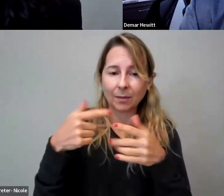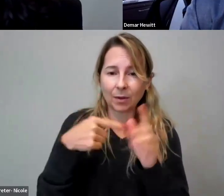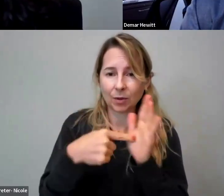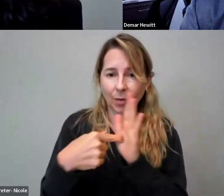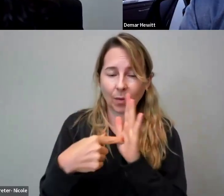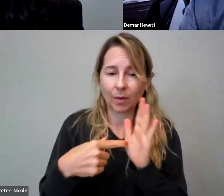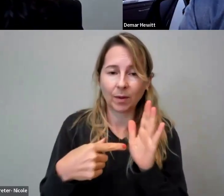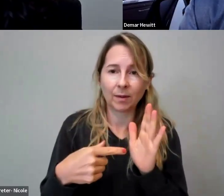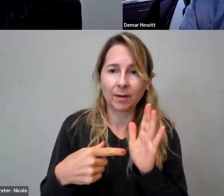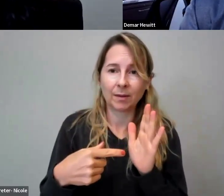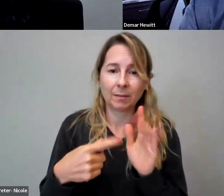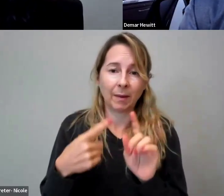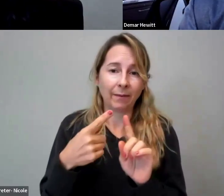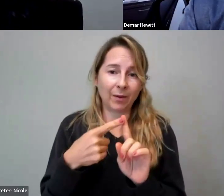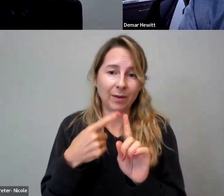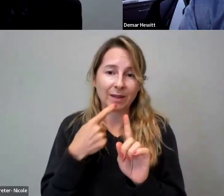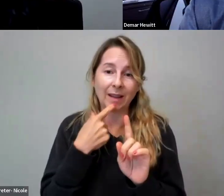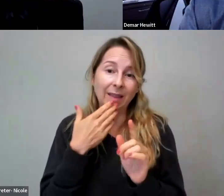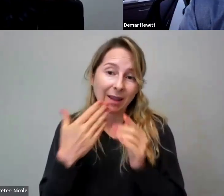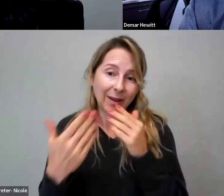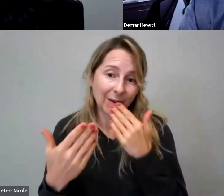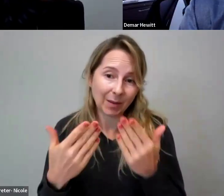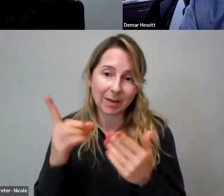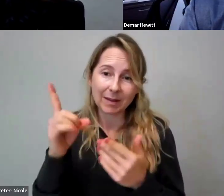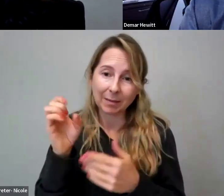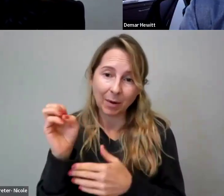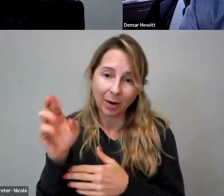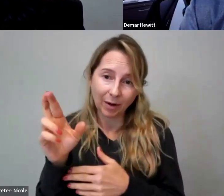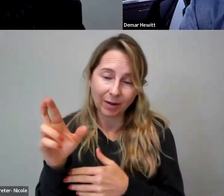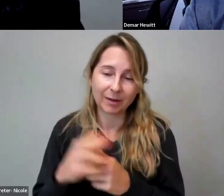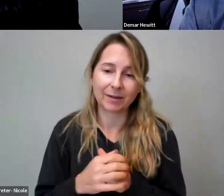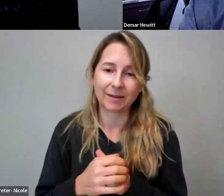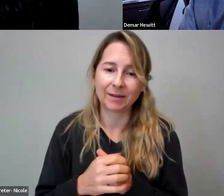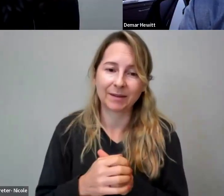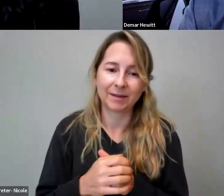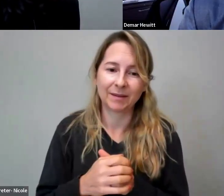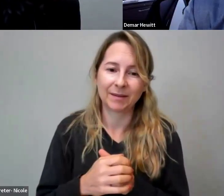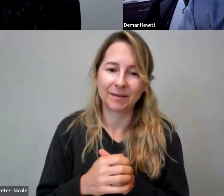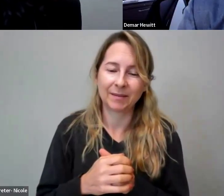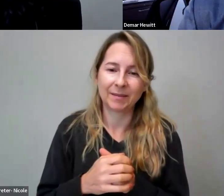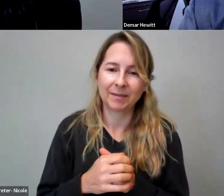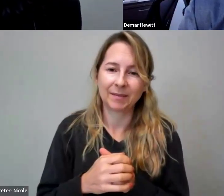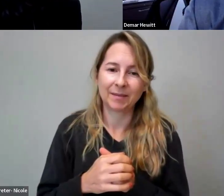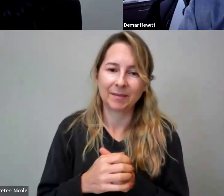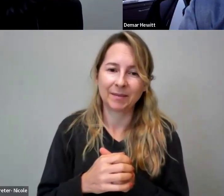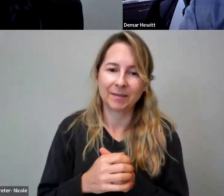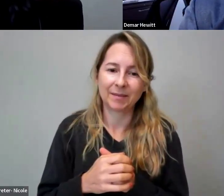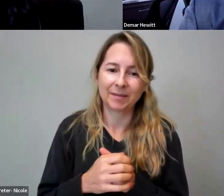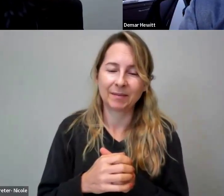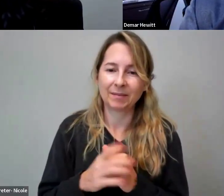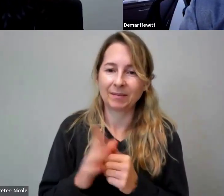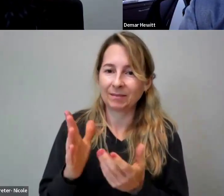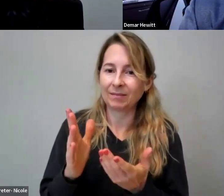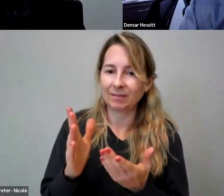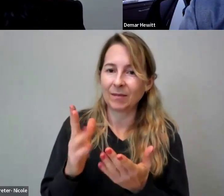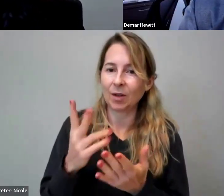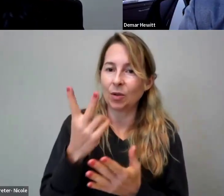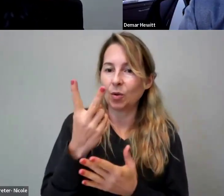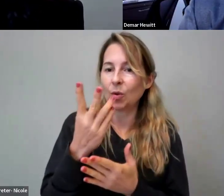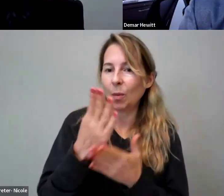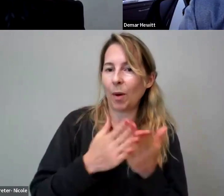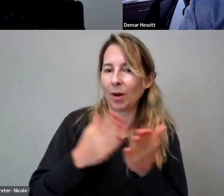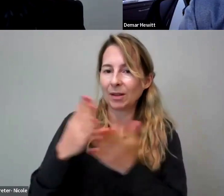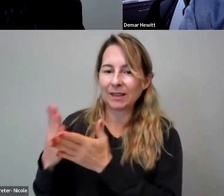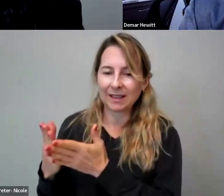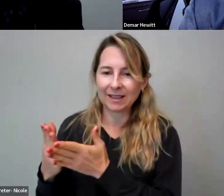that, just want to say a big thank you to Demar for your presentation and for delivering this two-part series, which